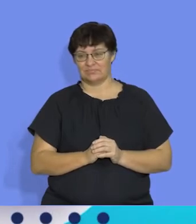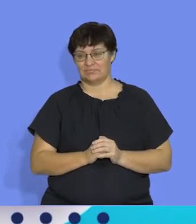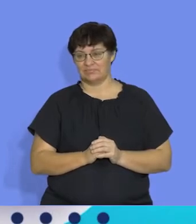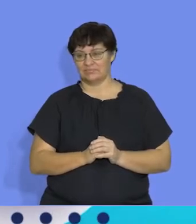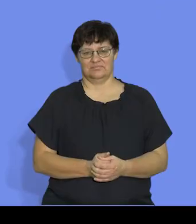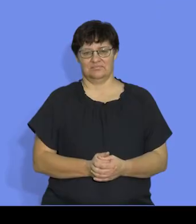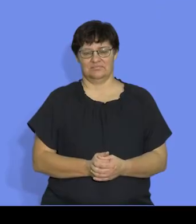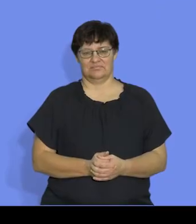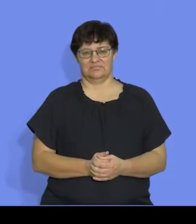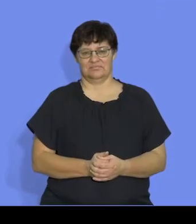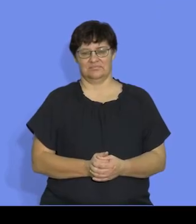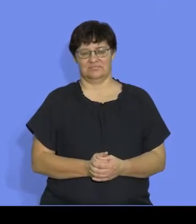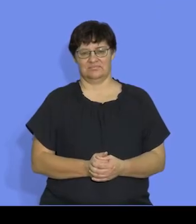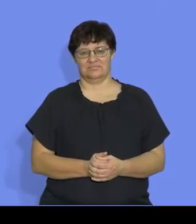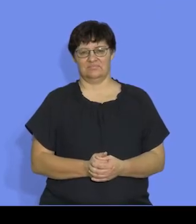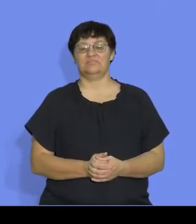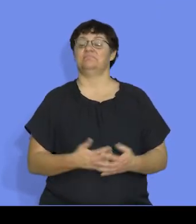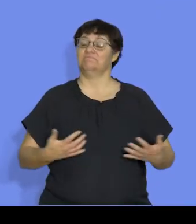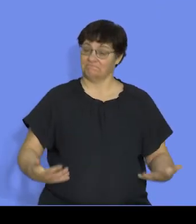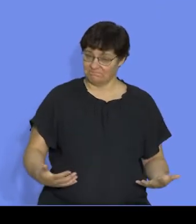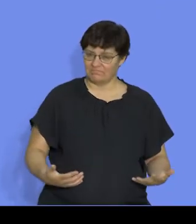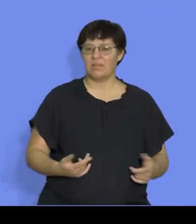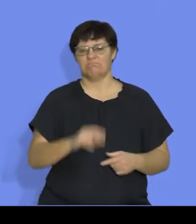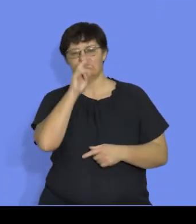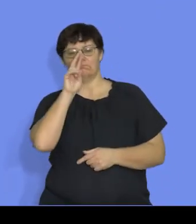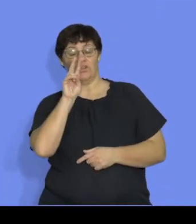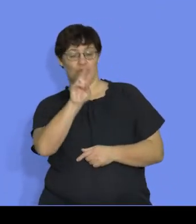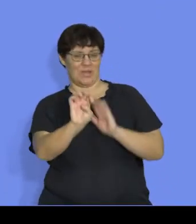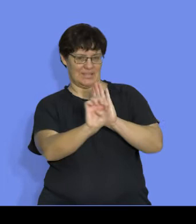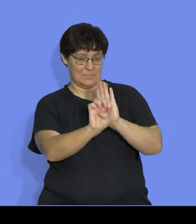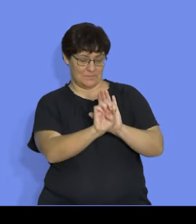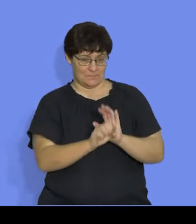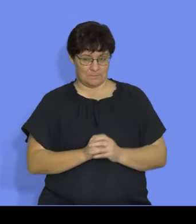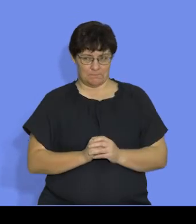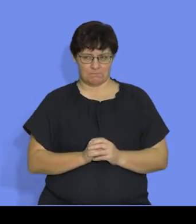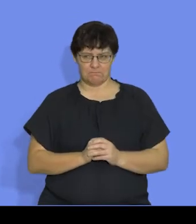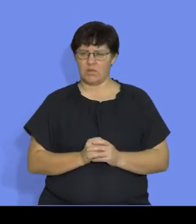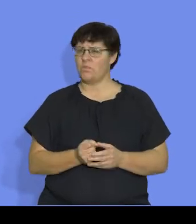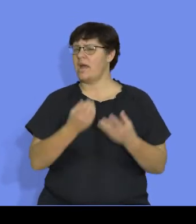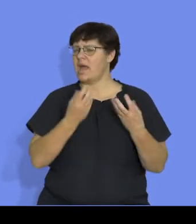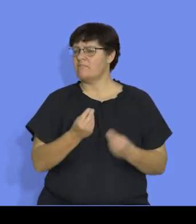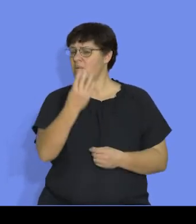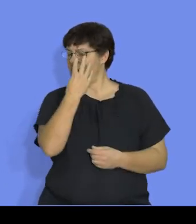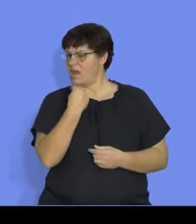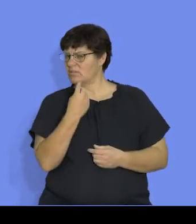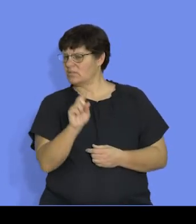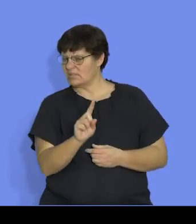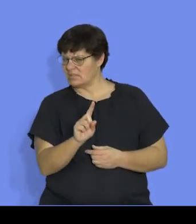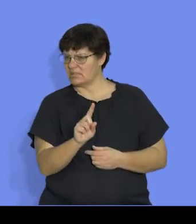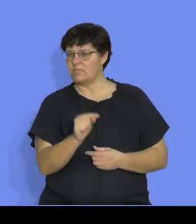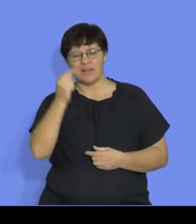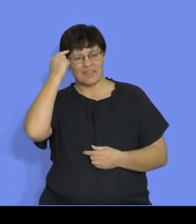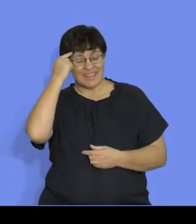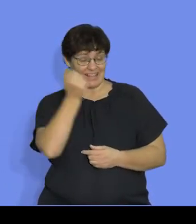slide. Great, everybody. Let's have a look at this example. So we have been asked to consider